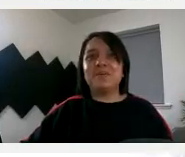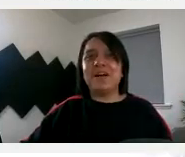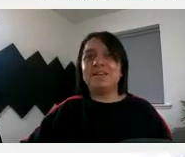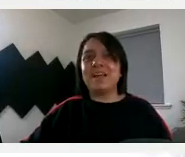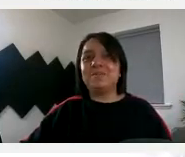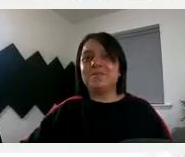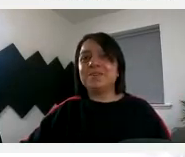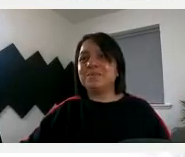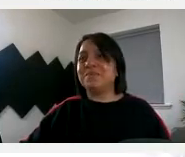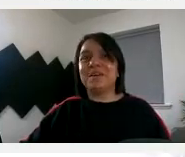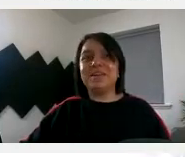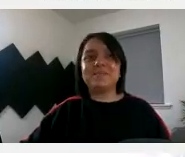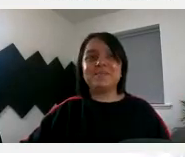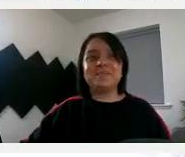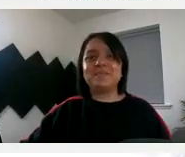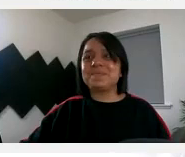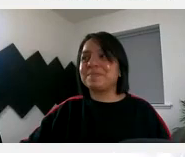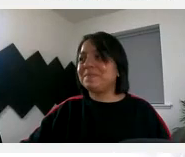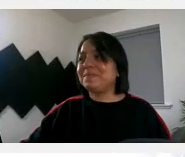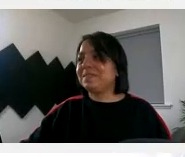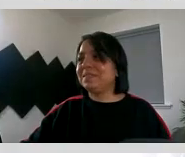them around and it should be fine.